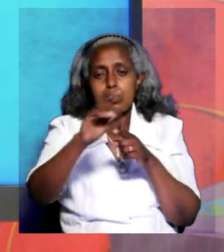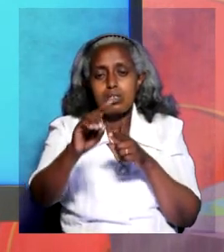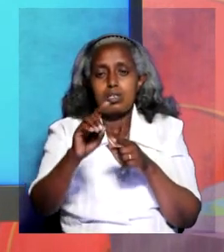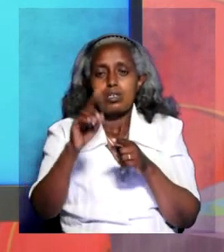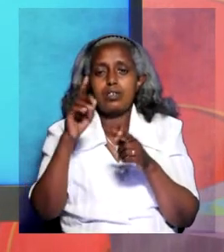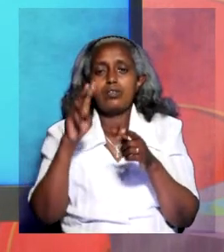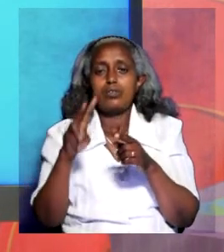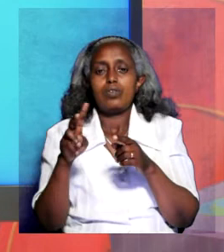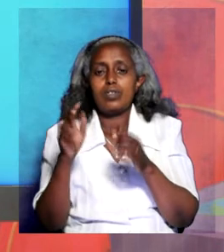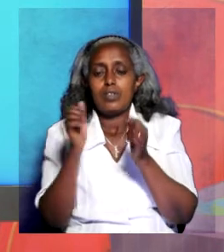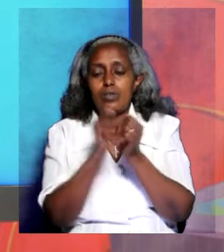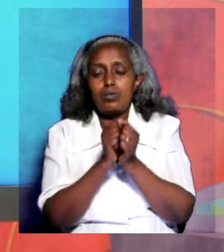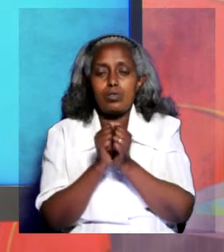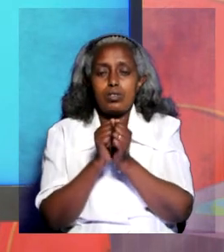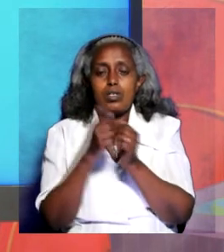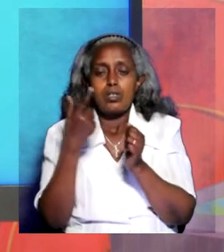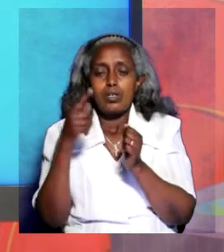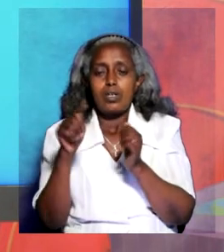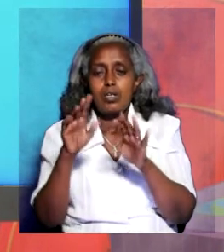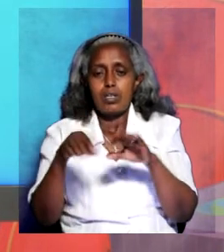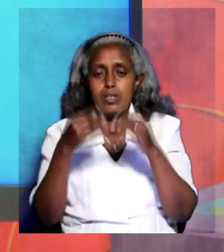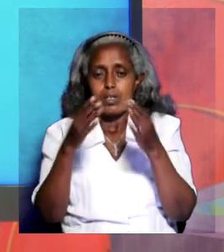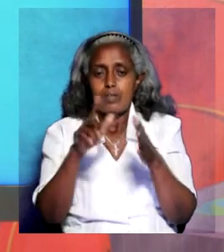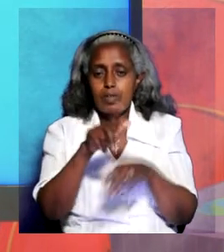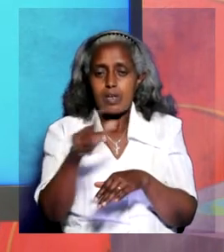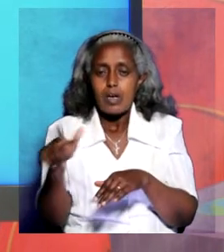vector of the given line